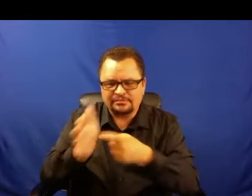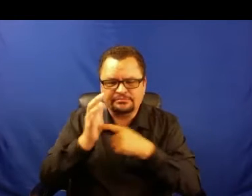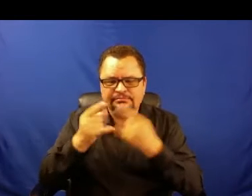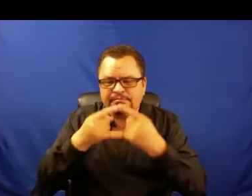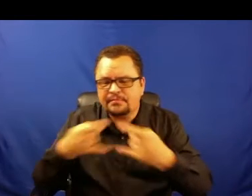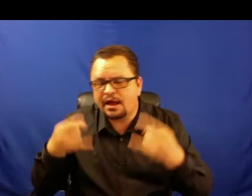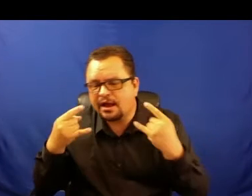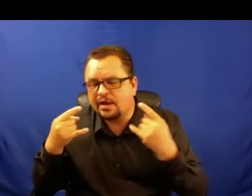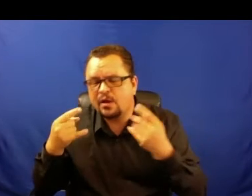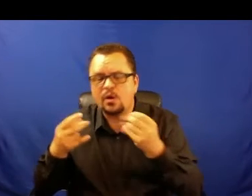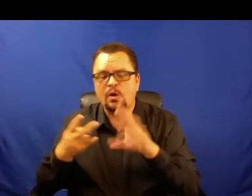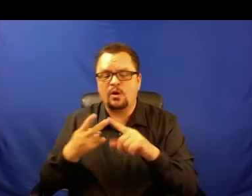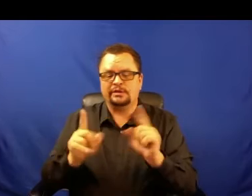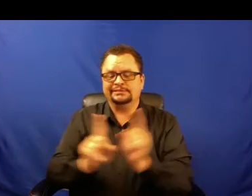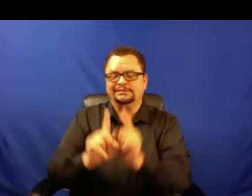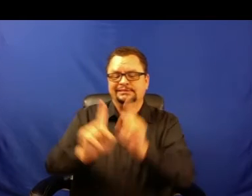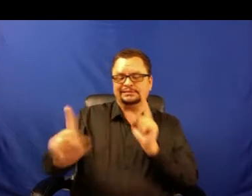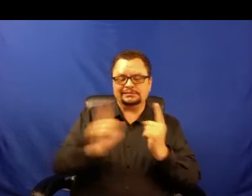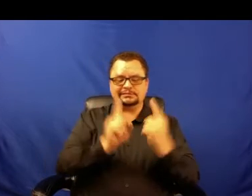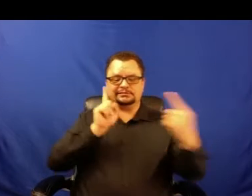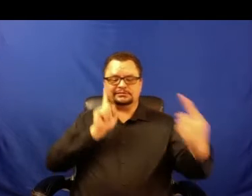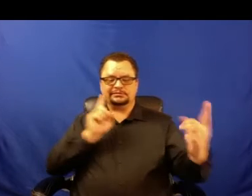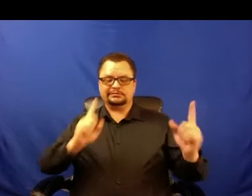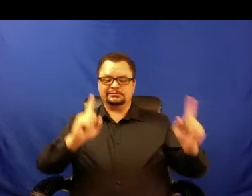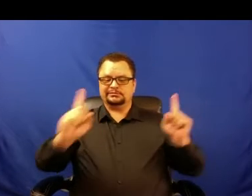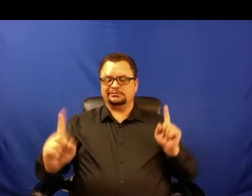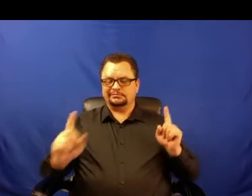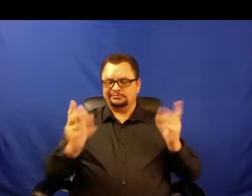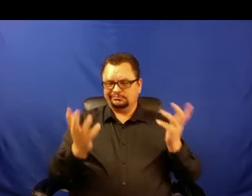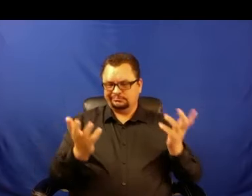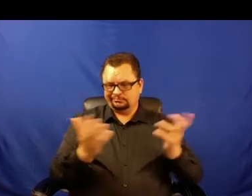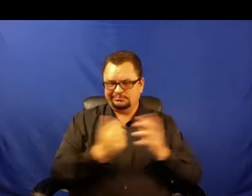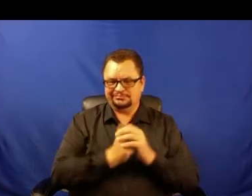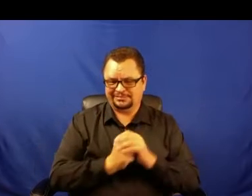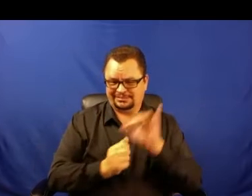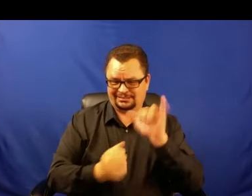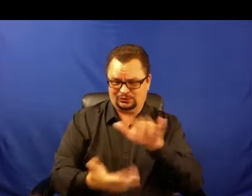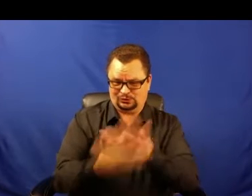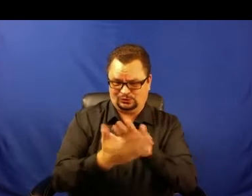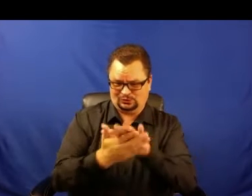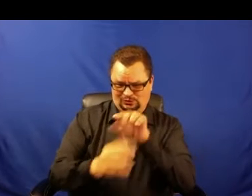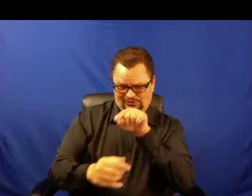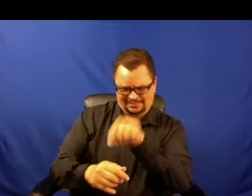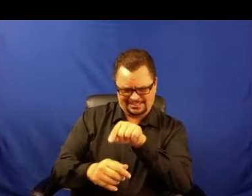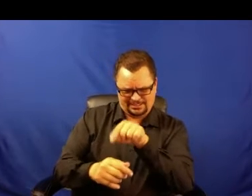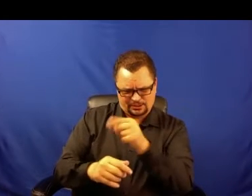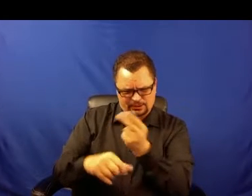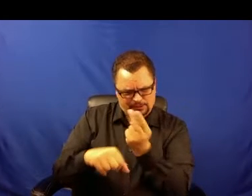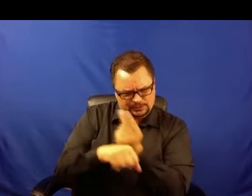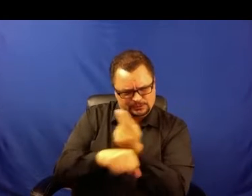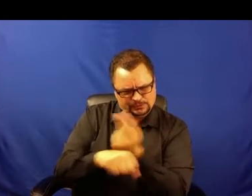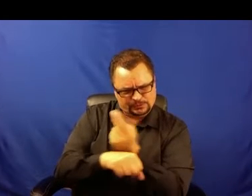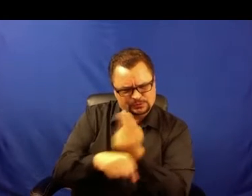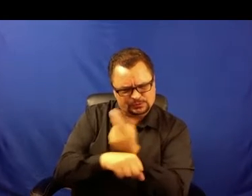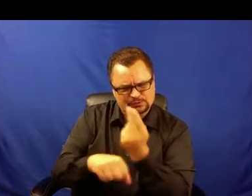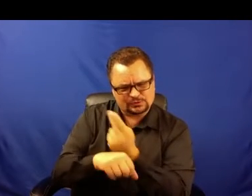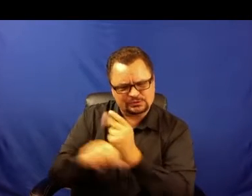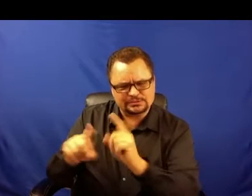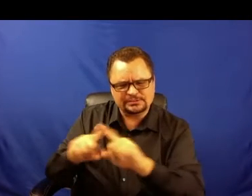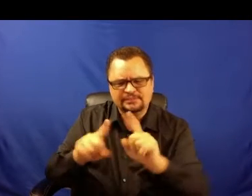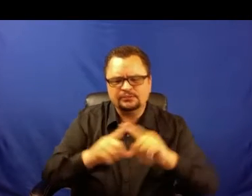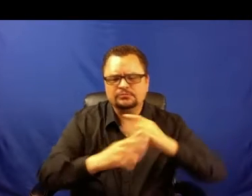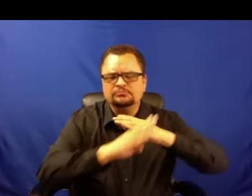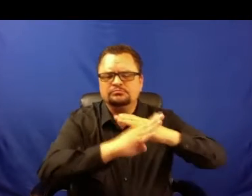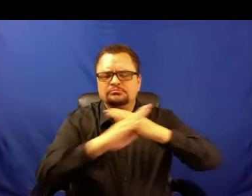knowing that schools that are implementing a lot of those layered prevention measures Their outbreaks are tending to be less